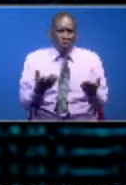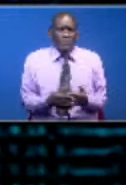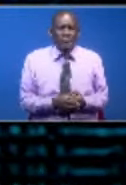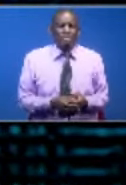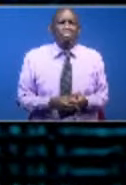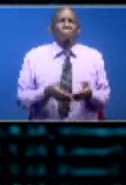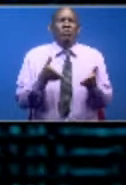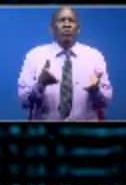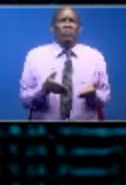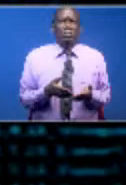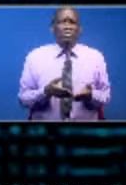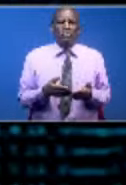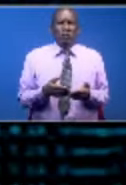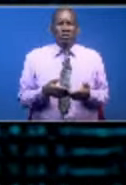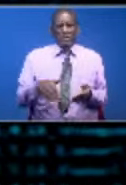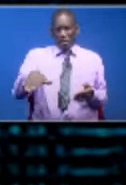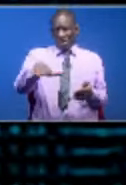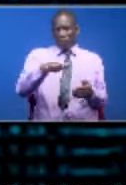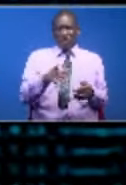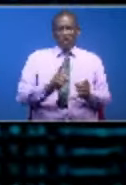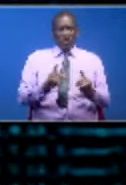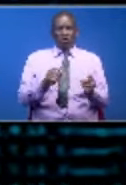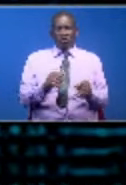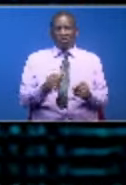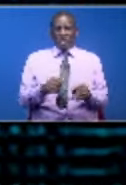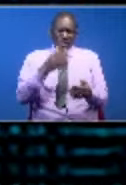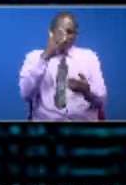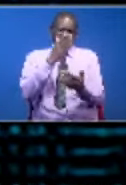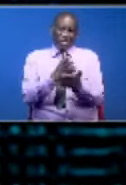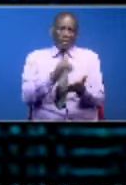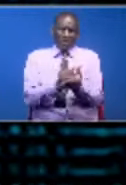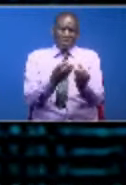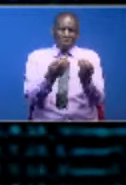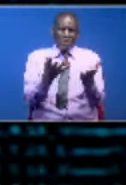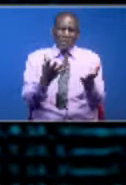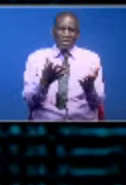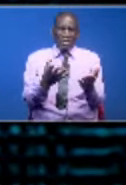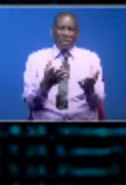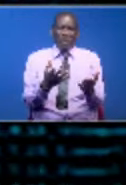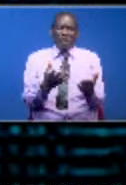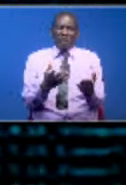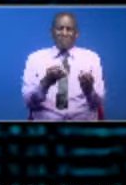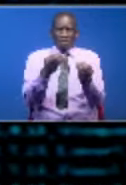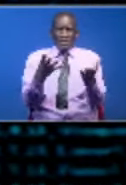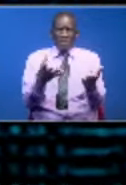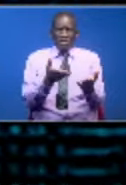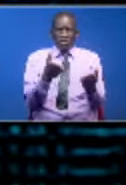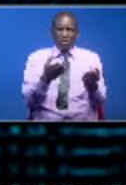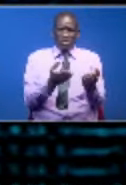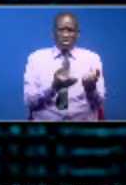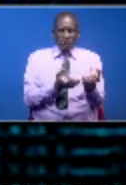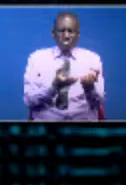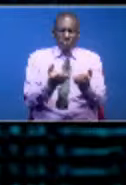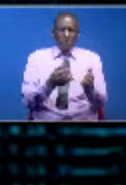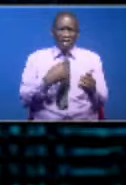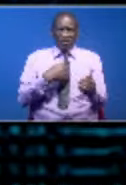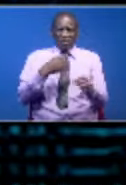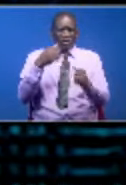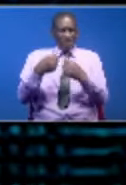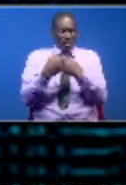It is a challenging environment. There's no denial about the fact that many economies in the world are facing a very, very difficult,